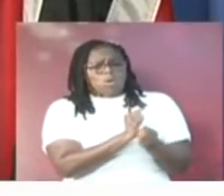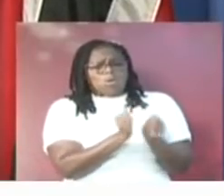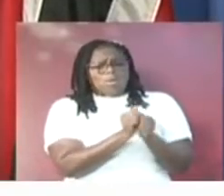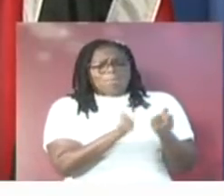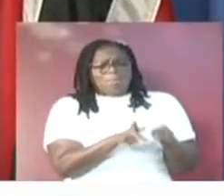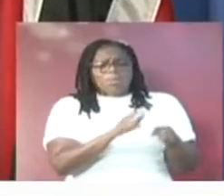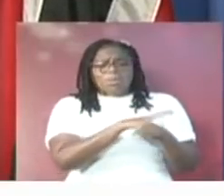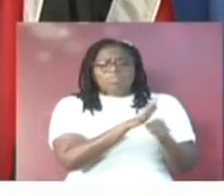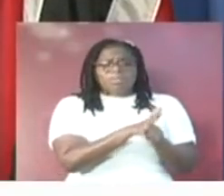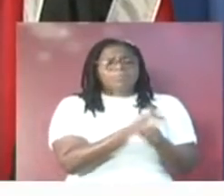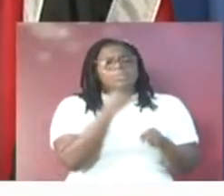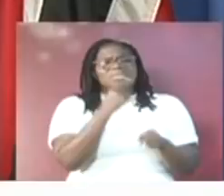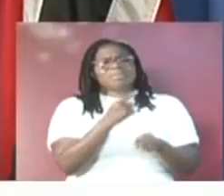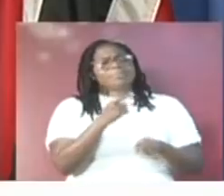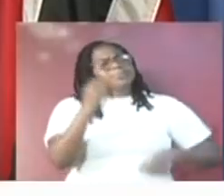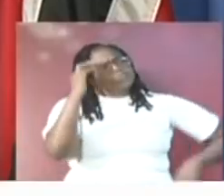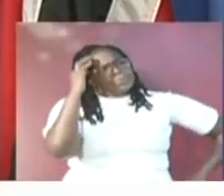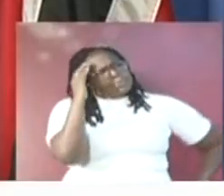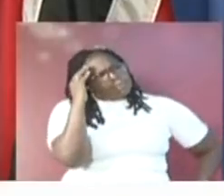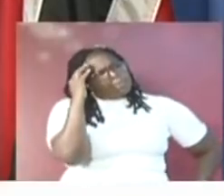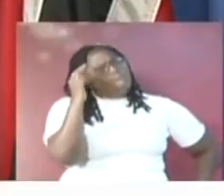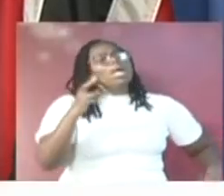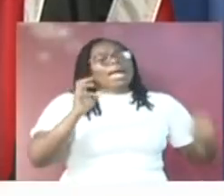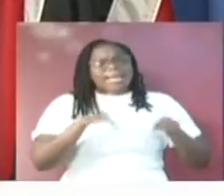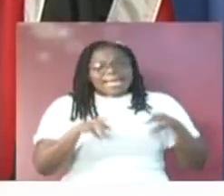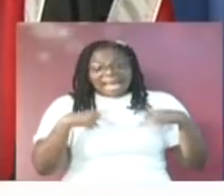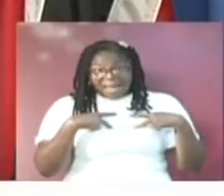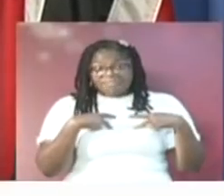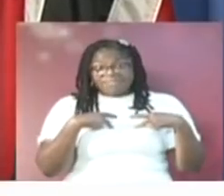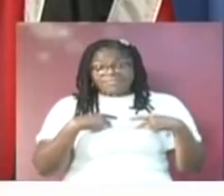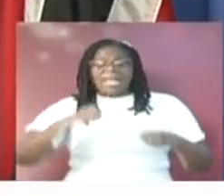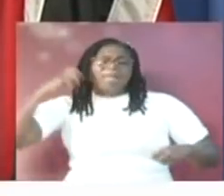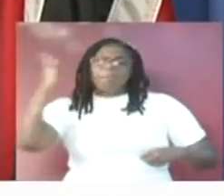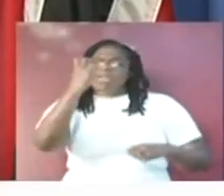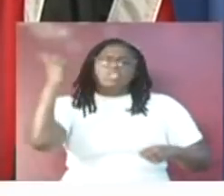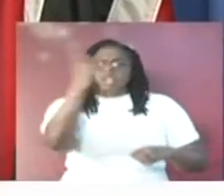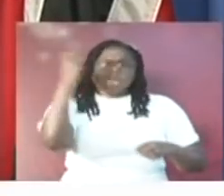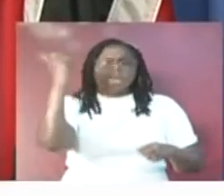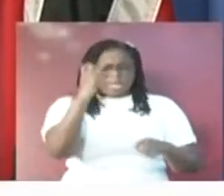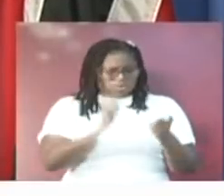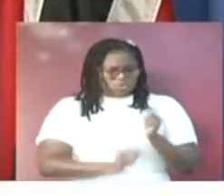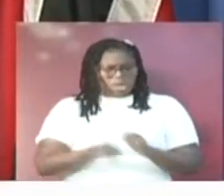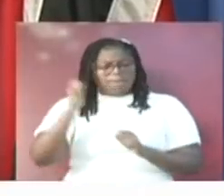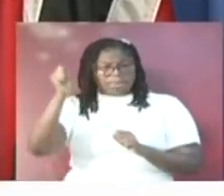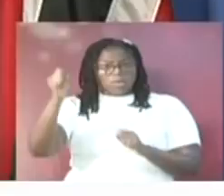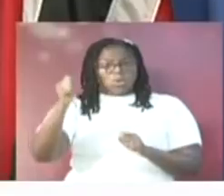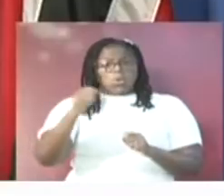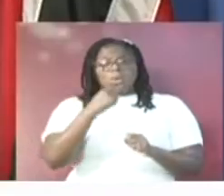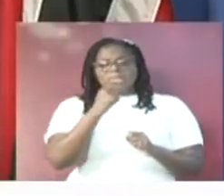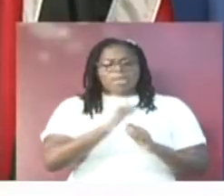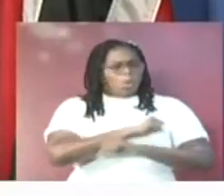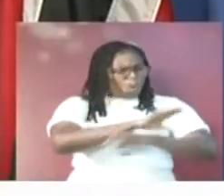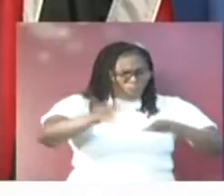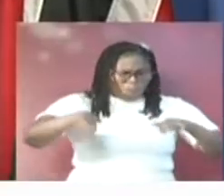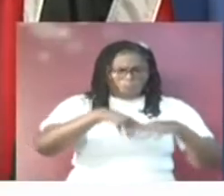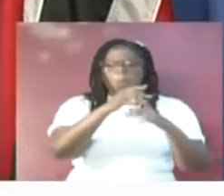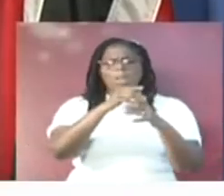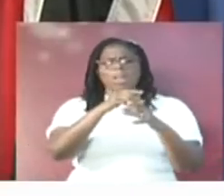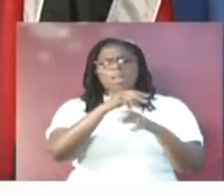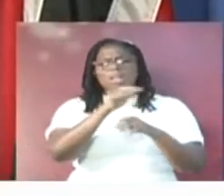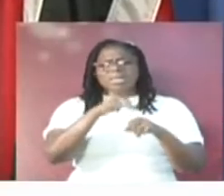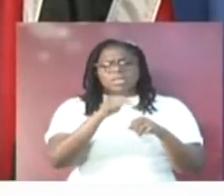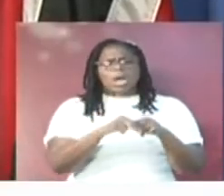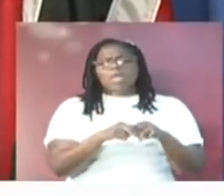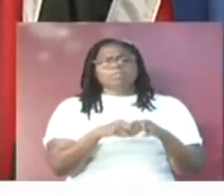also decided that this virus is not going to just run away and leave us alone. And even as we were fighting it in the beginning to